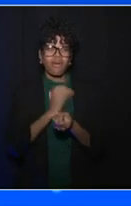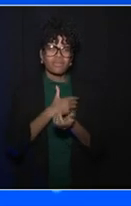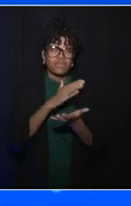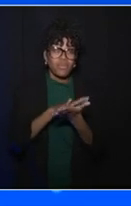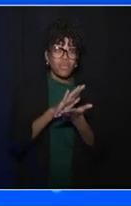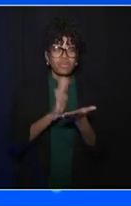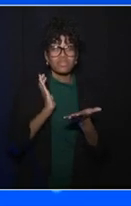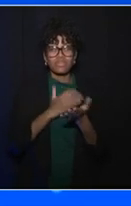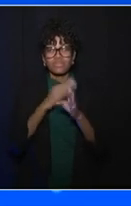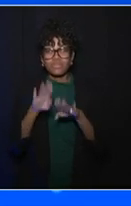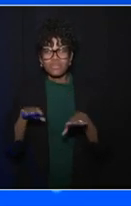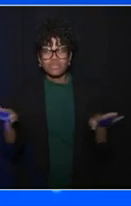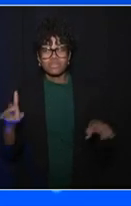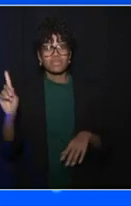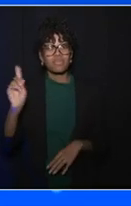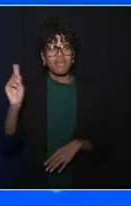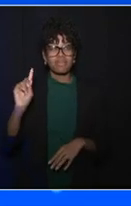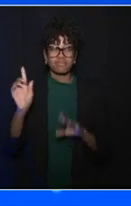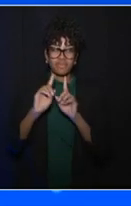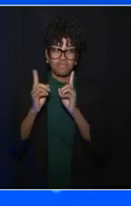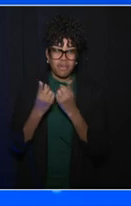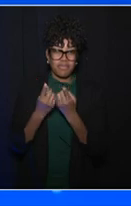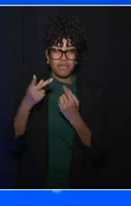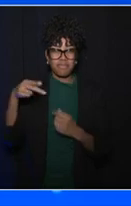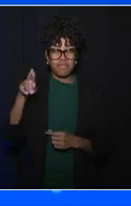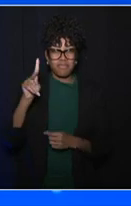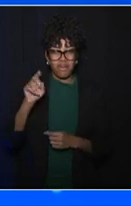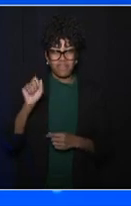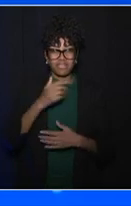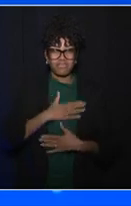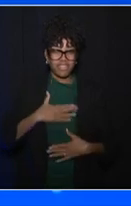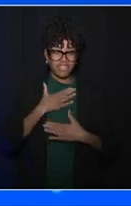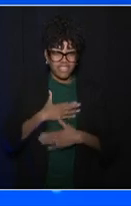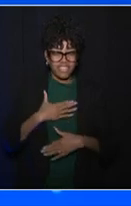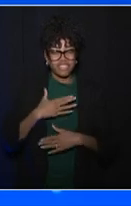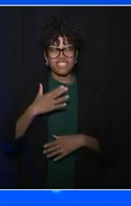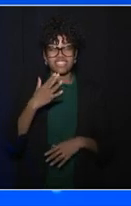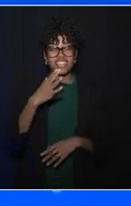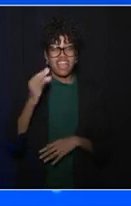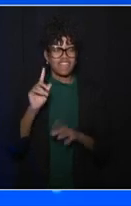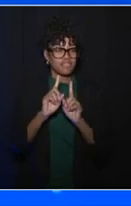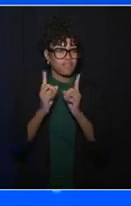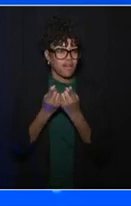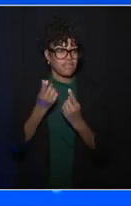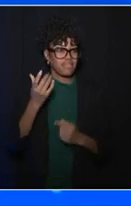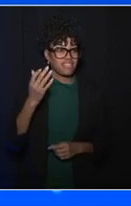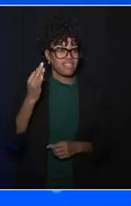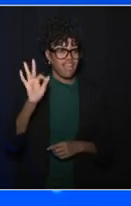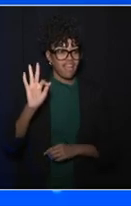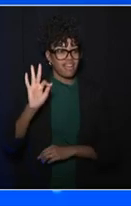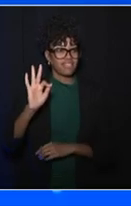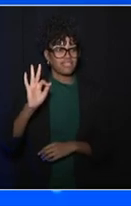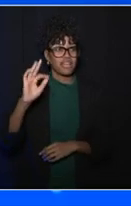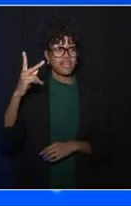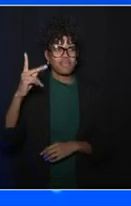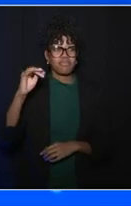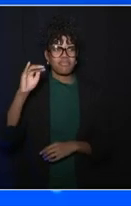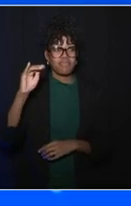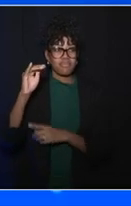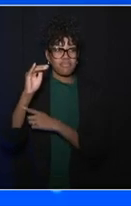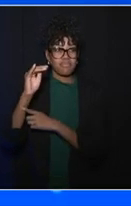of Parks and Recreation and the Department of Employment Services. Give them a big round of applause.